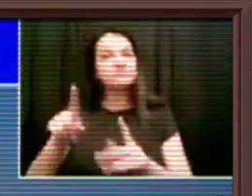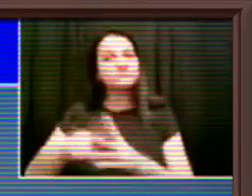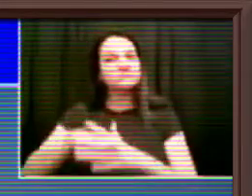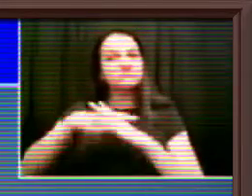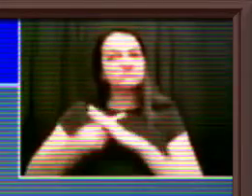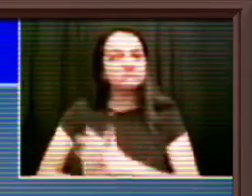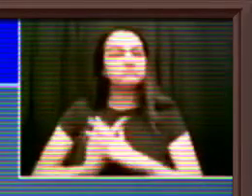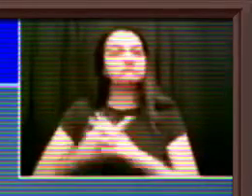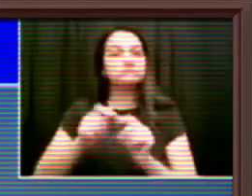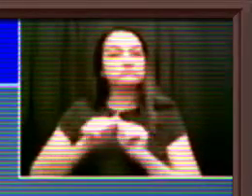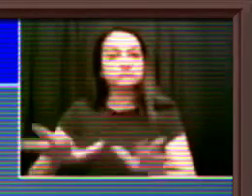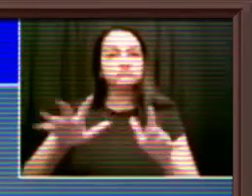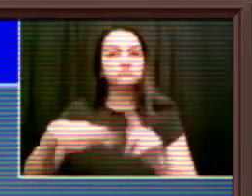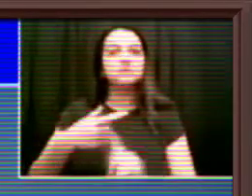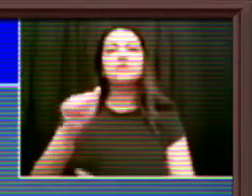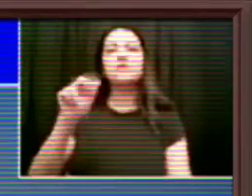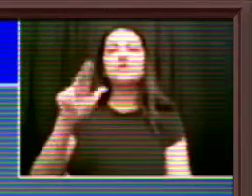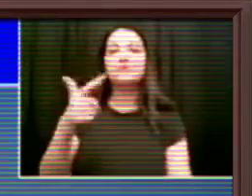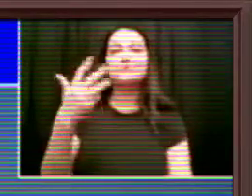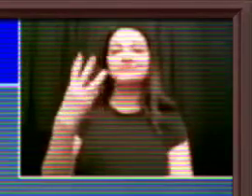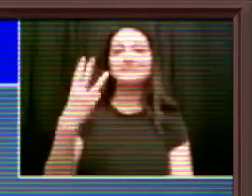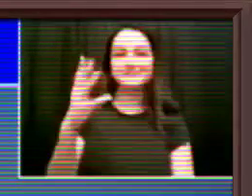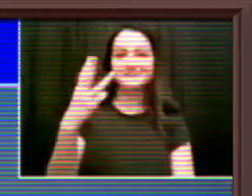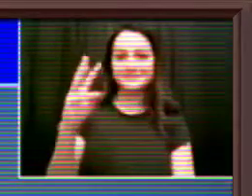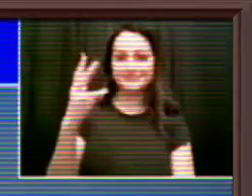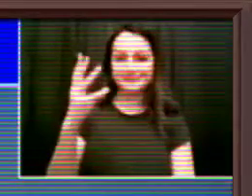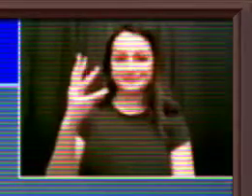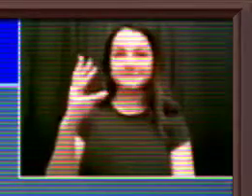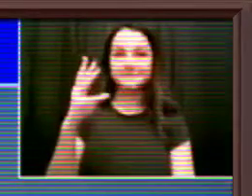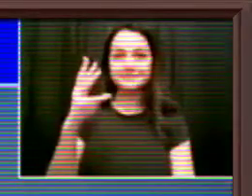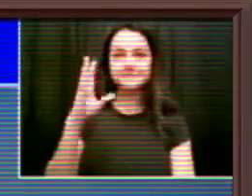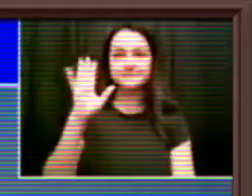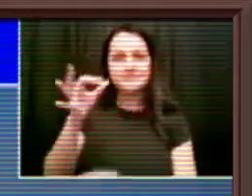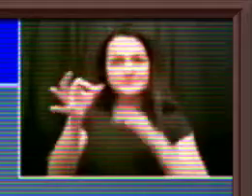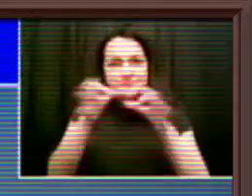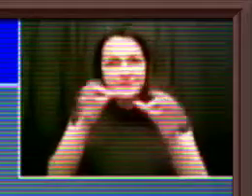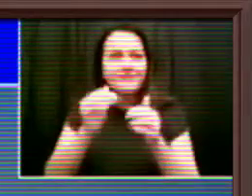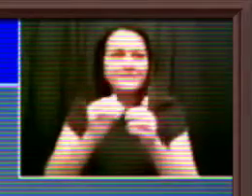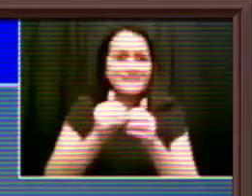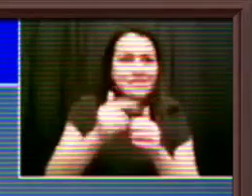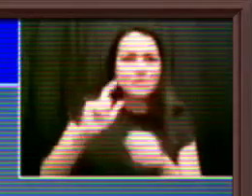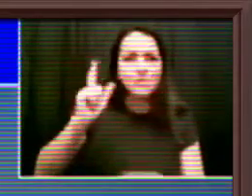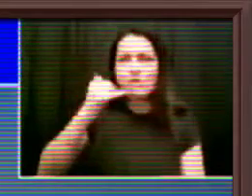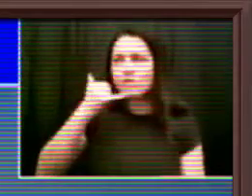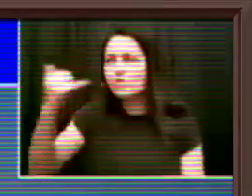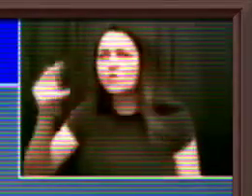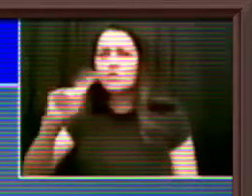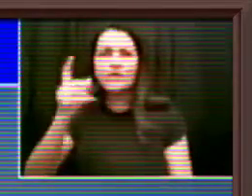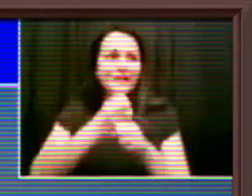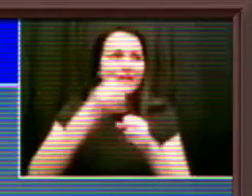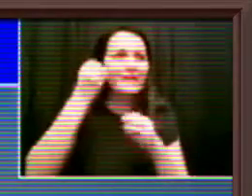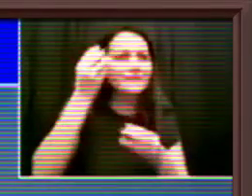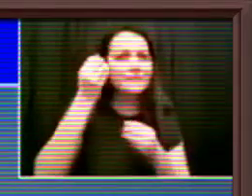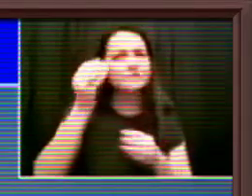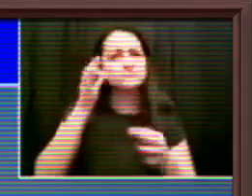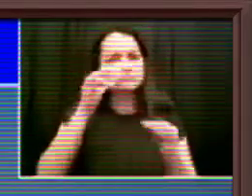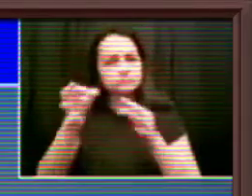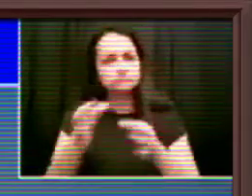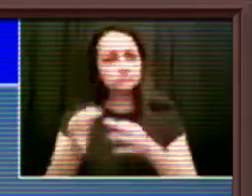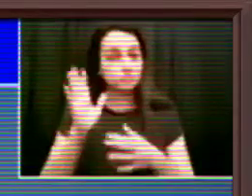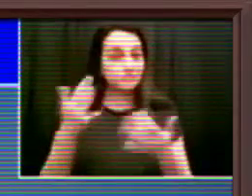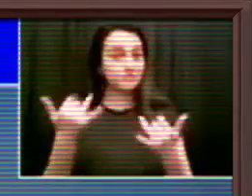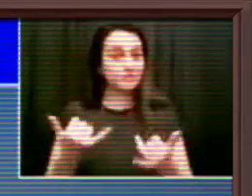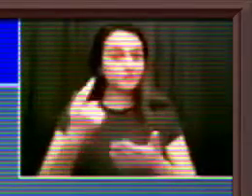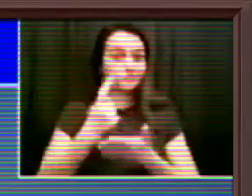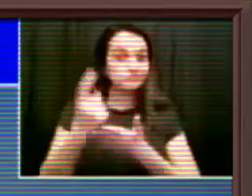decide, and then that's held up to the state. If the state decides that they want their public schools, you know, state or federal, they want their